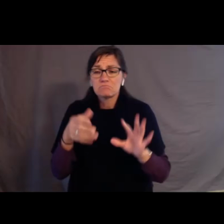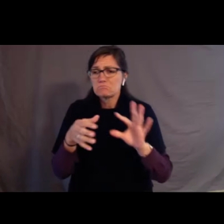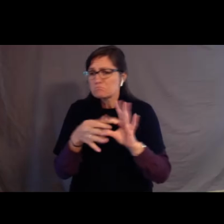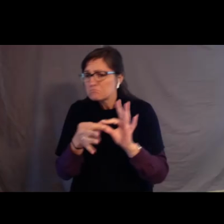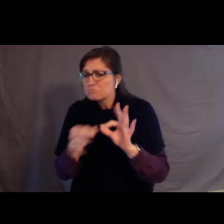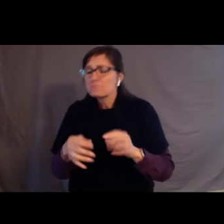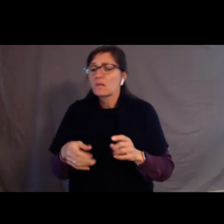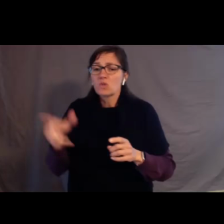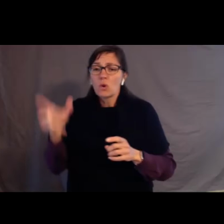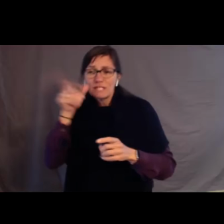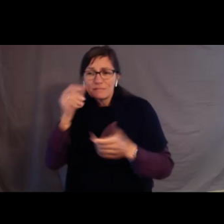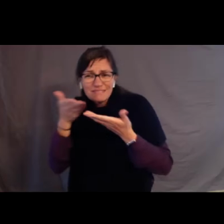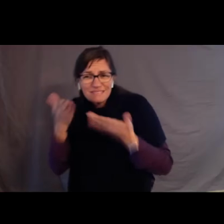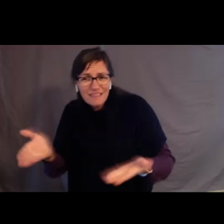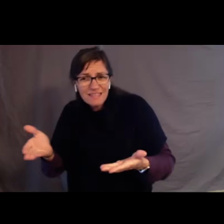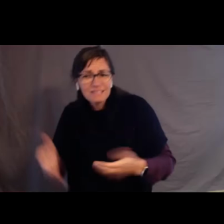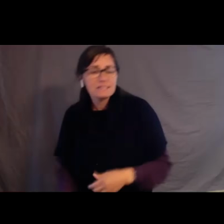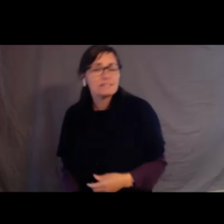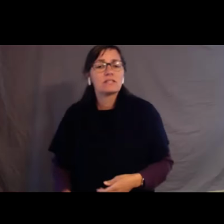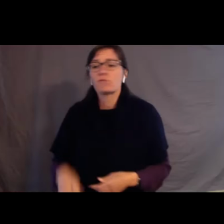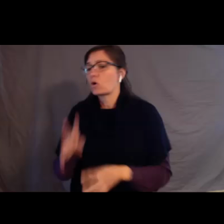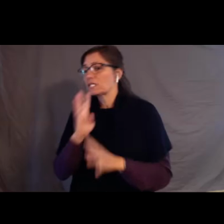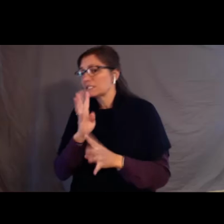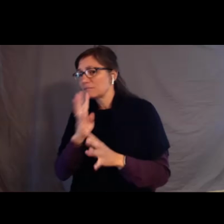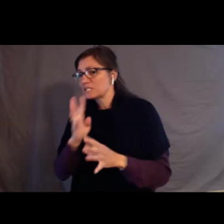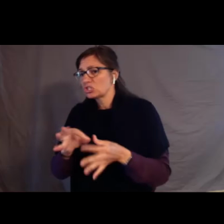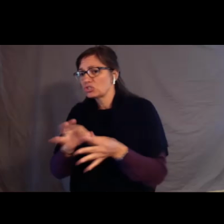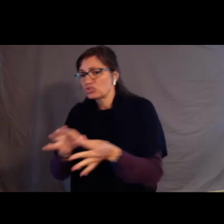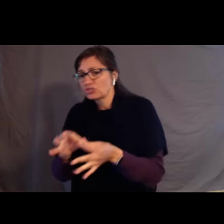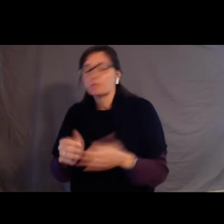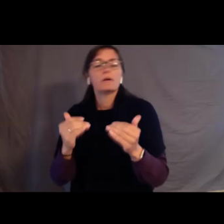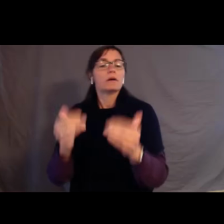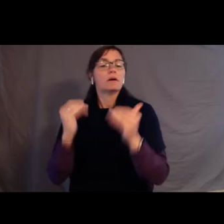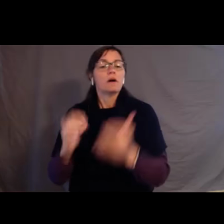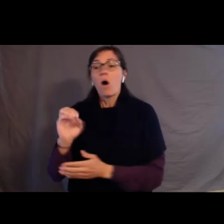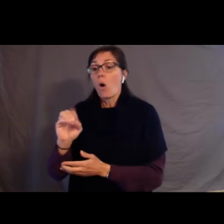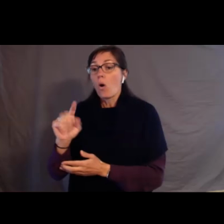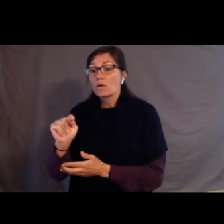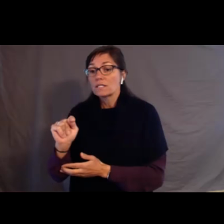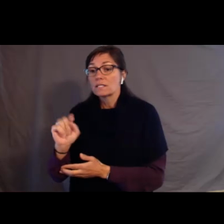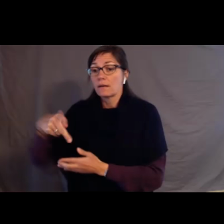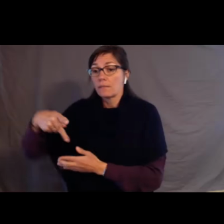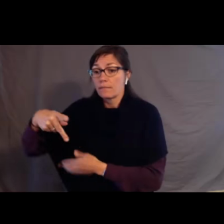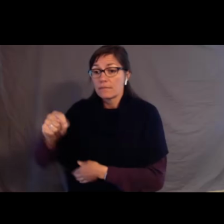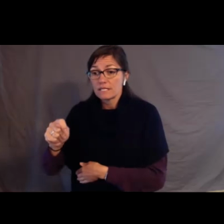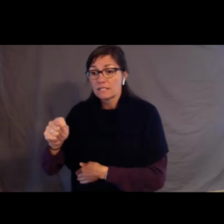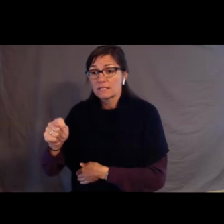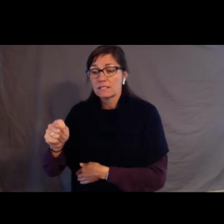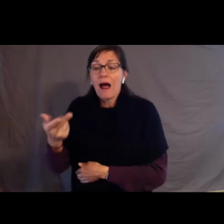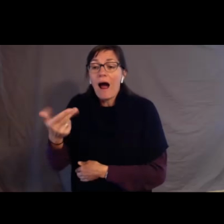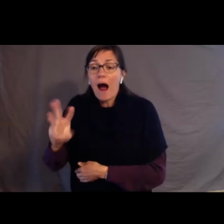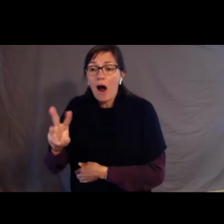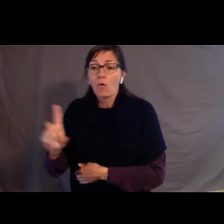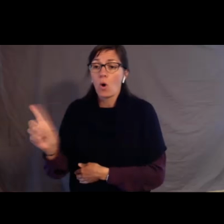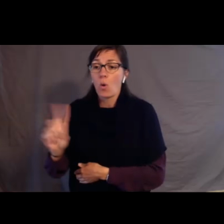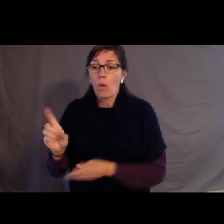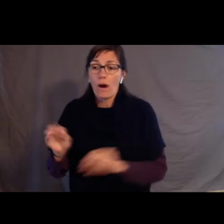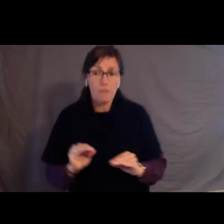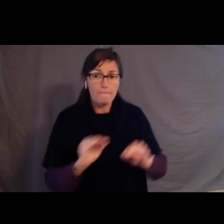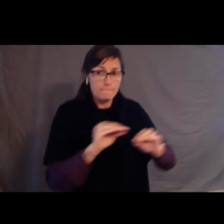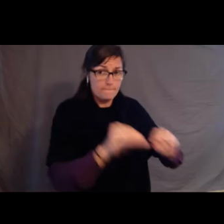speech-generated devices. Certainly your OTs and your PTs as far as where you can position the device